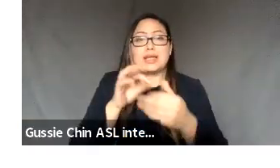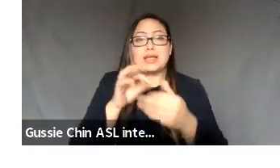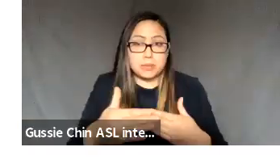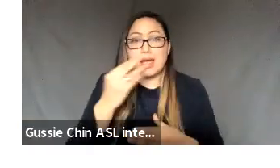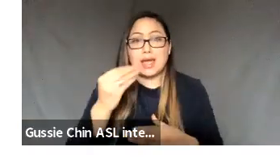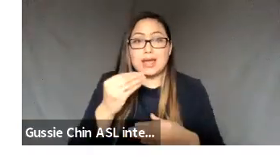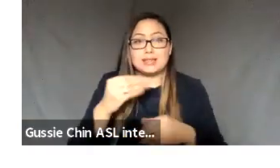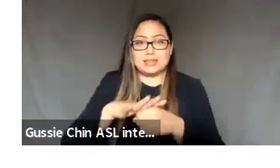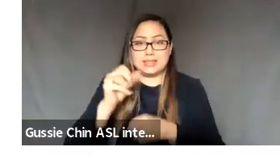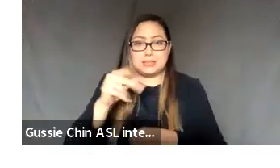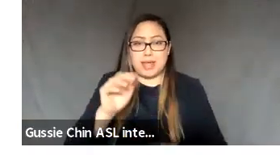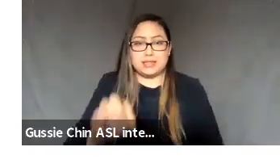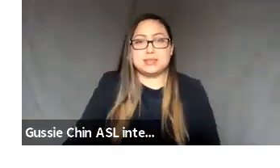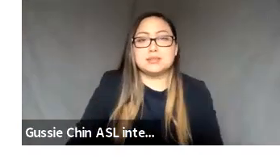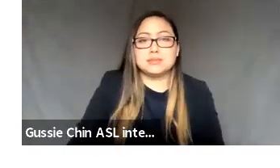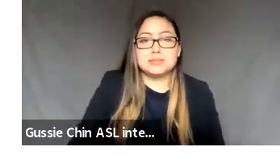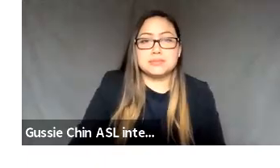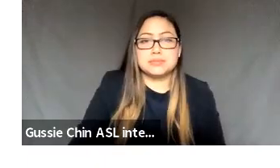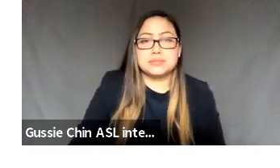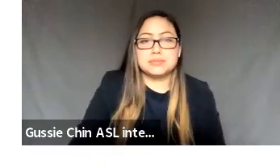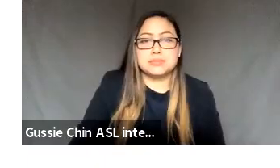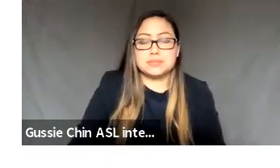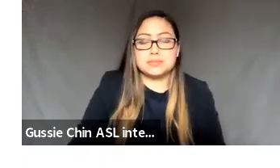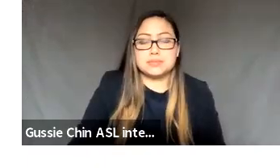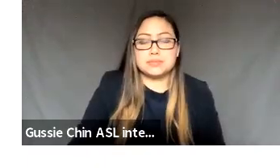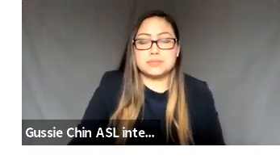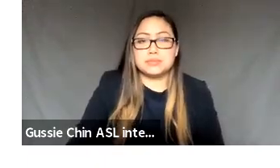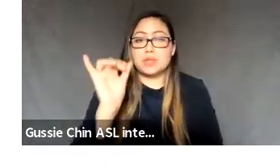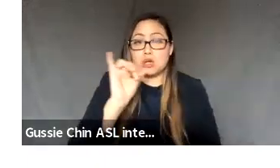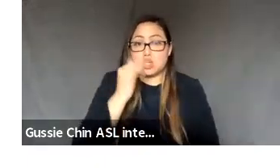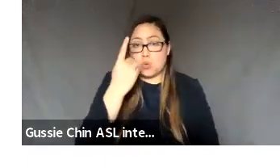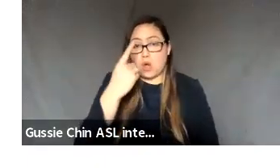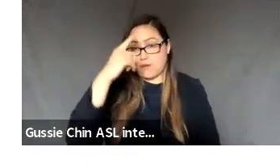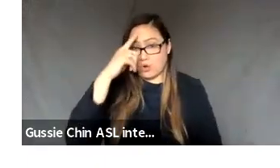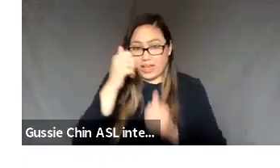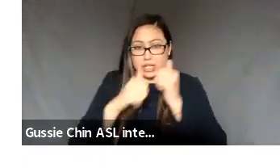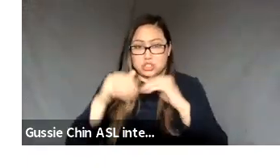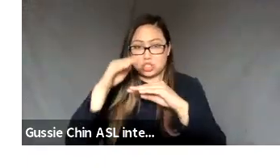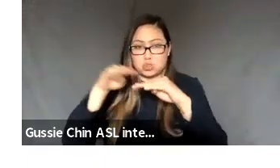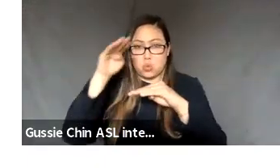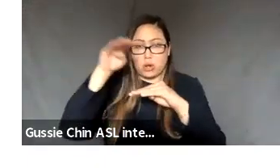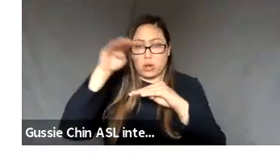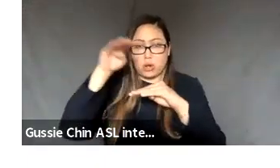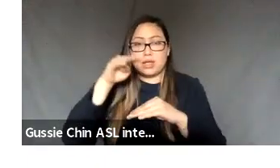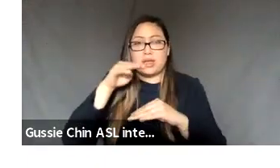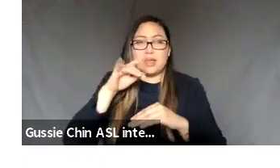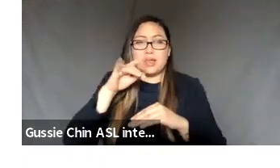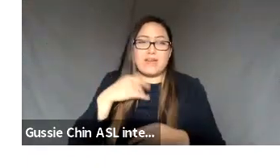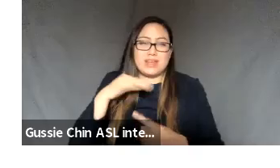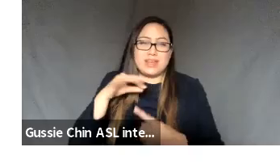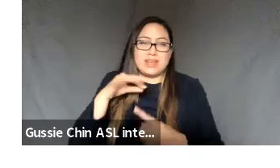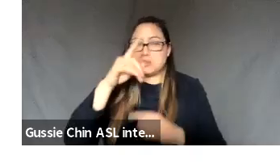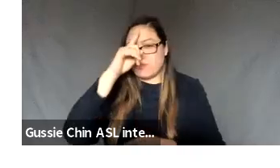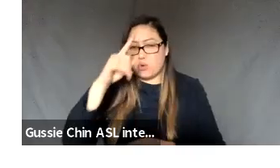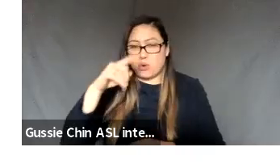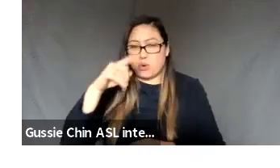And then also one has to be for each story. Now, unless there's like an exception for vertical access, then it